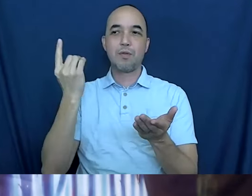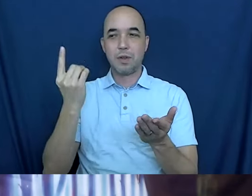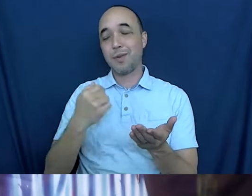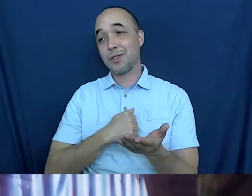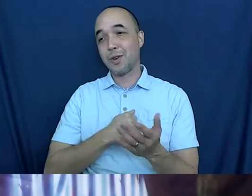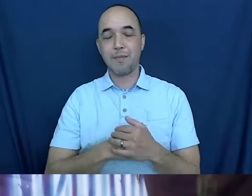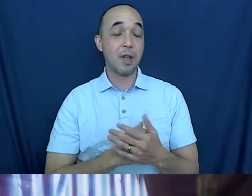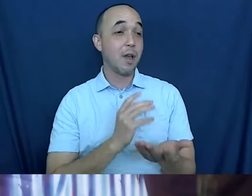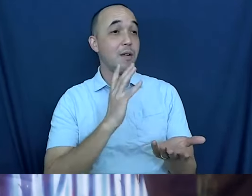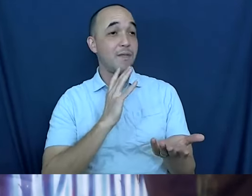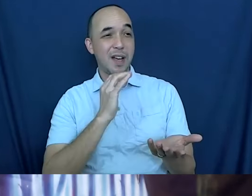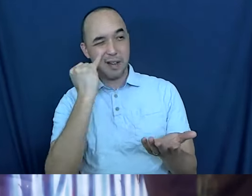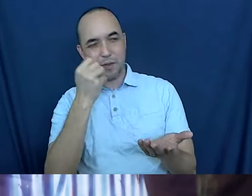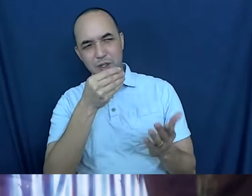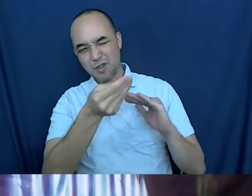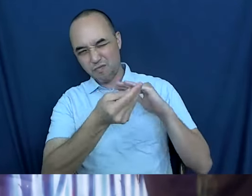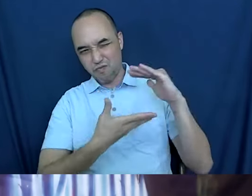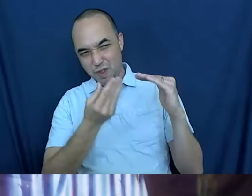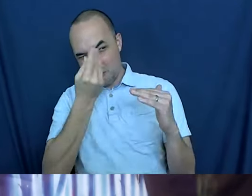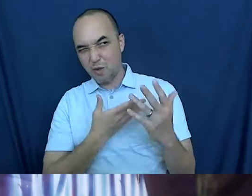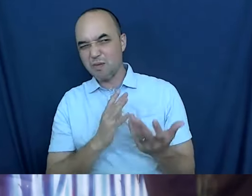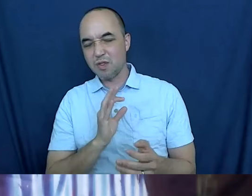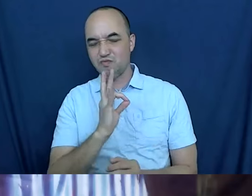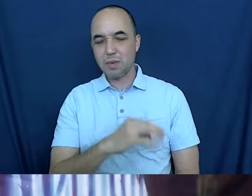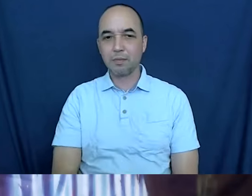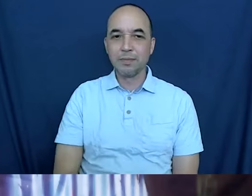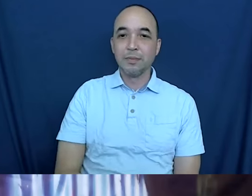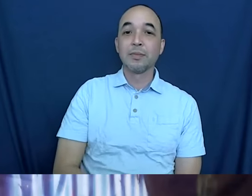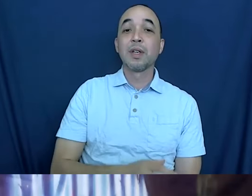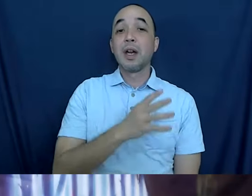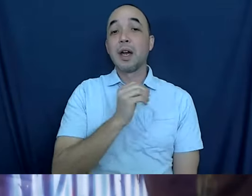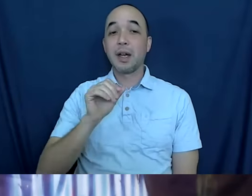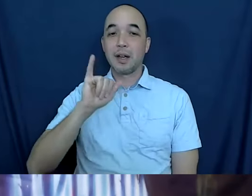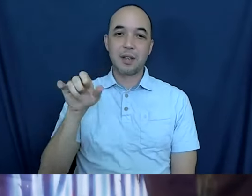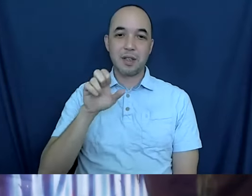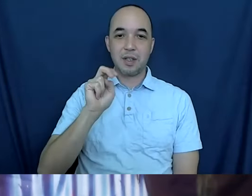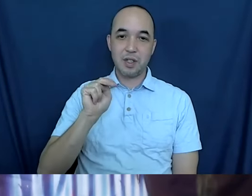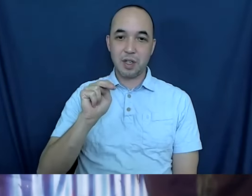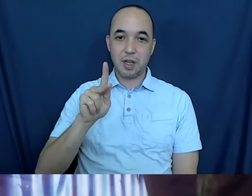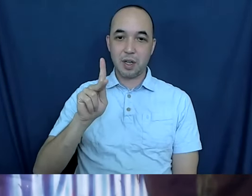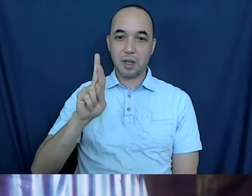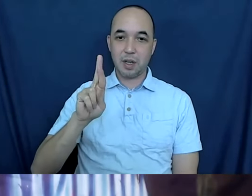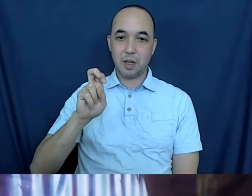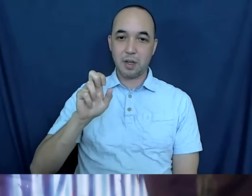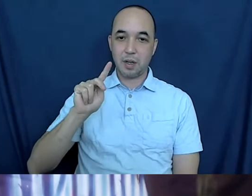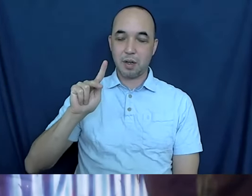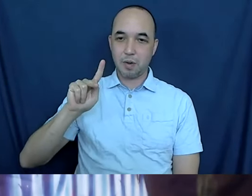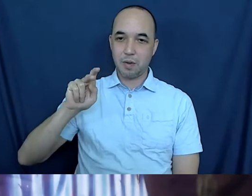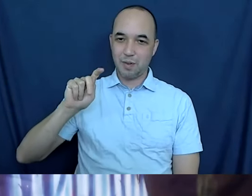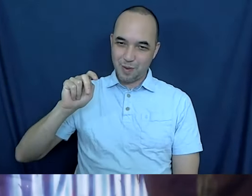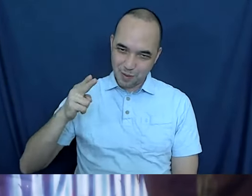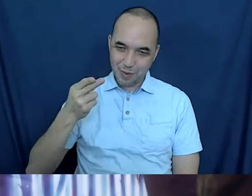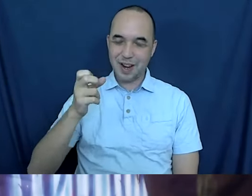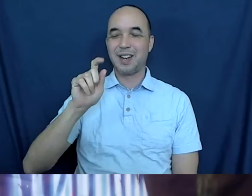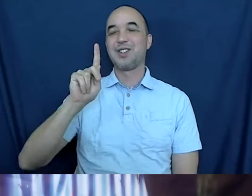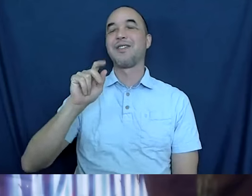that's fine. If you could just give me a hookup, that would be great. Gotcha. And we've got Jen Kretchmer, my dungeon master, who has put me through many a